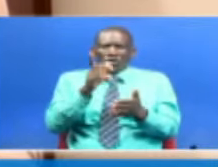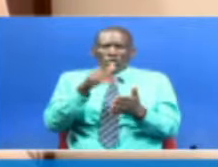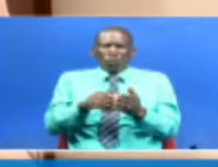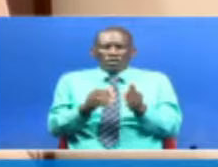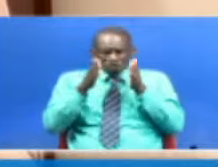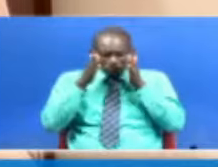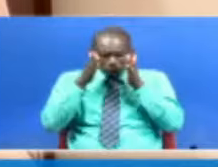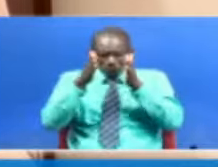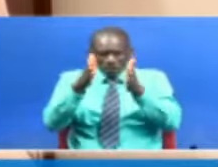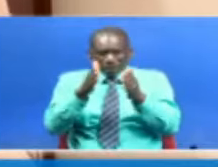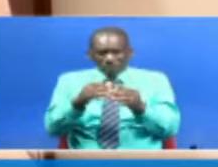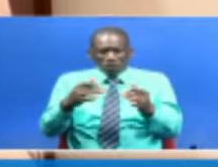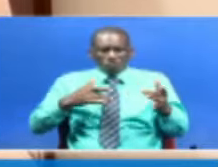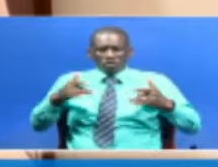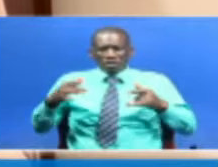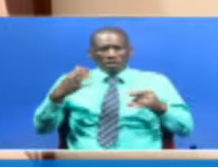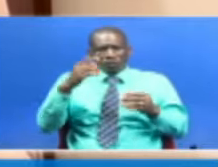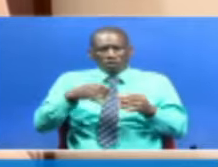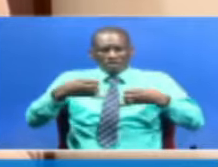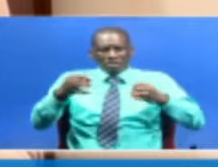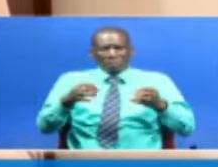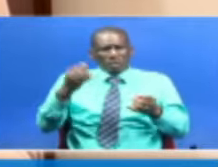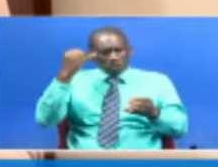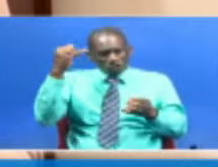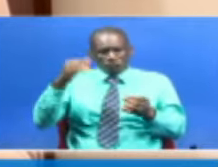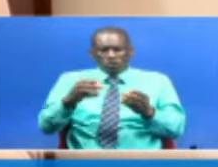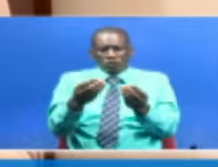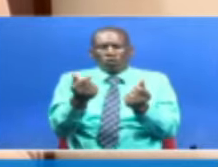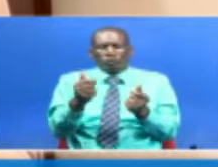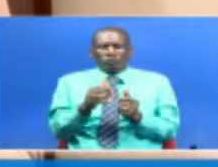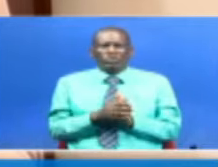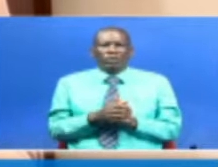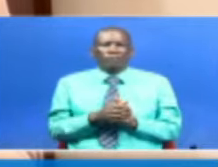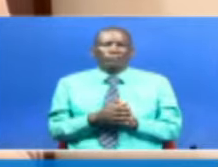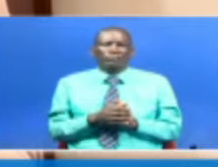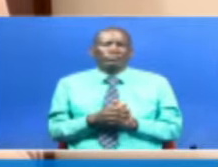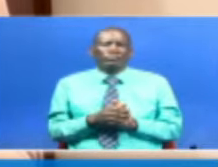forecast consideration for implementing innovative solutions?